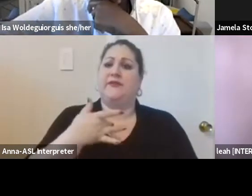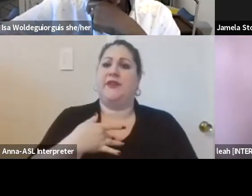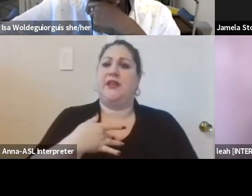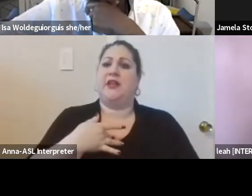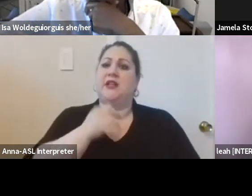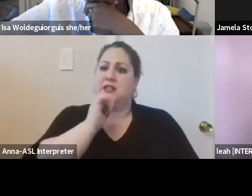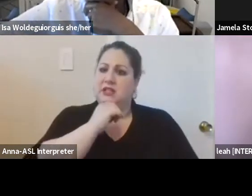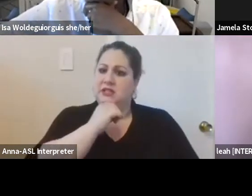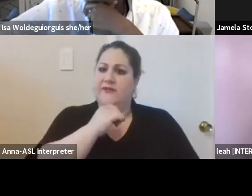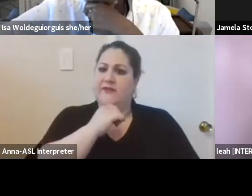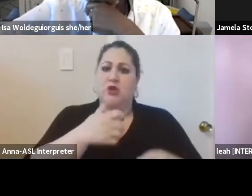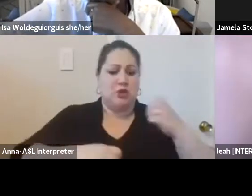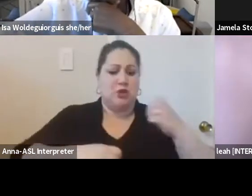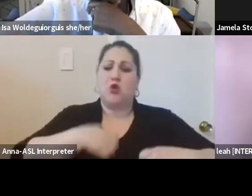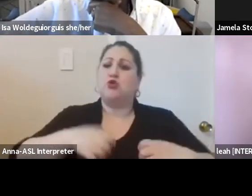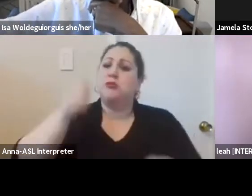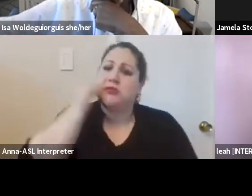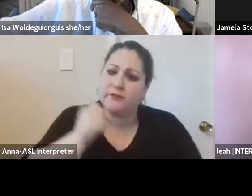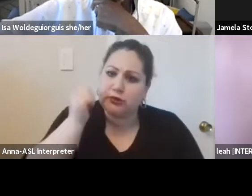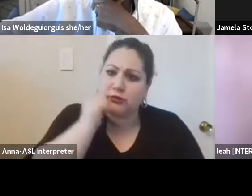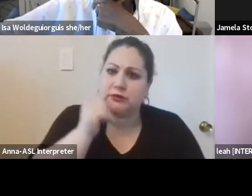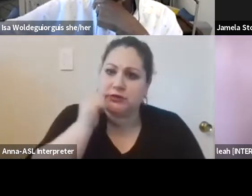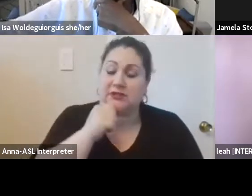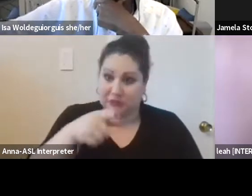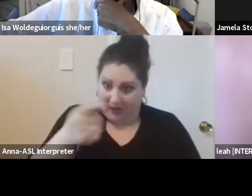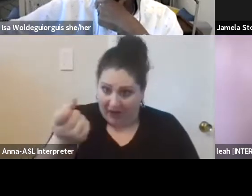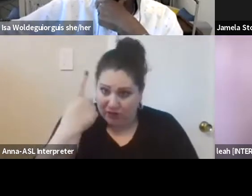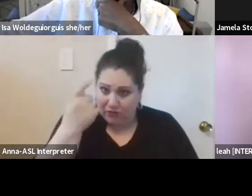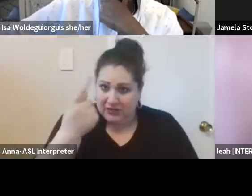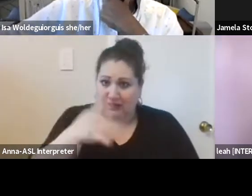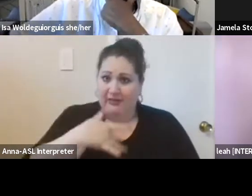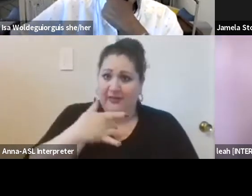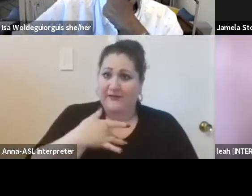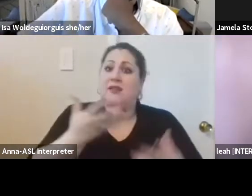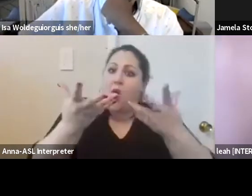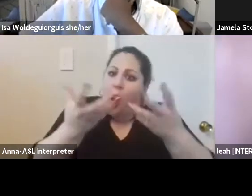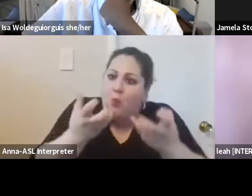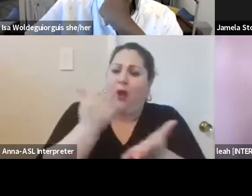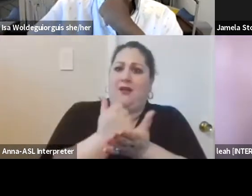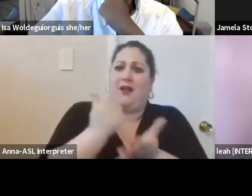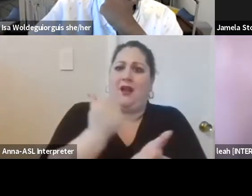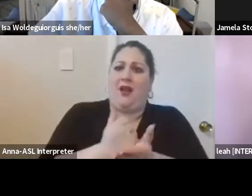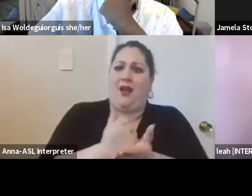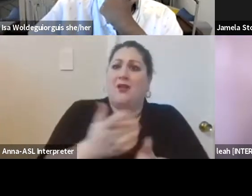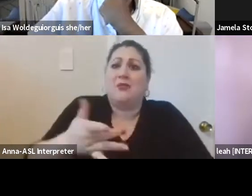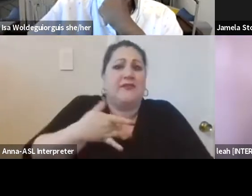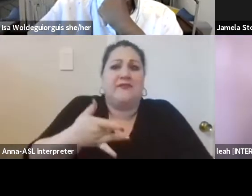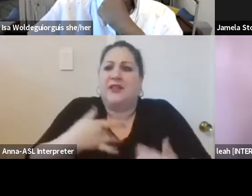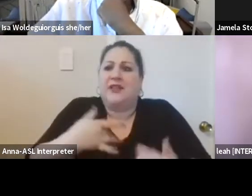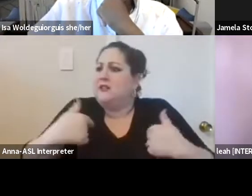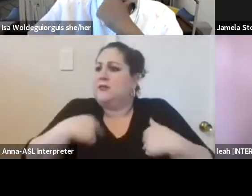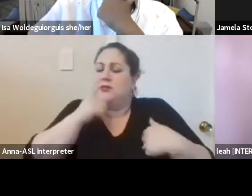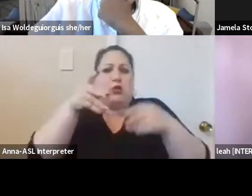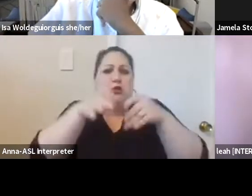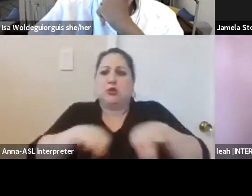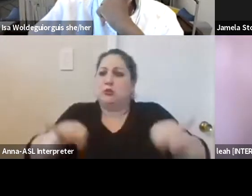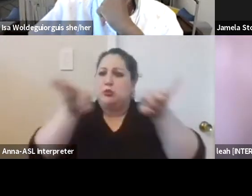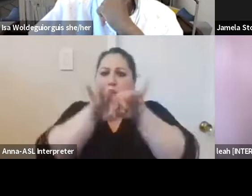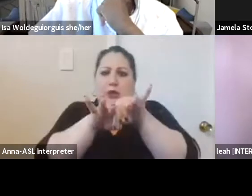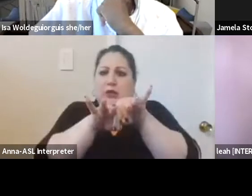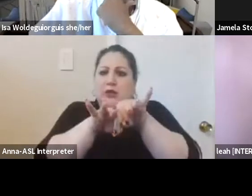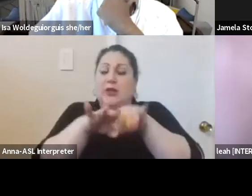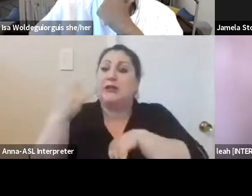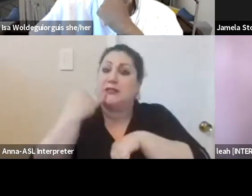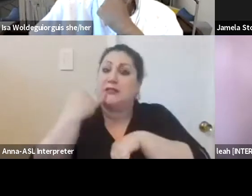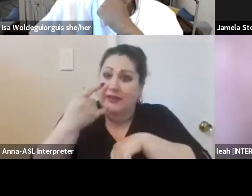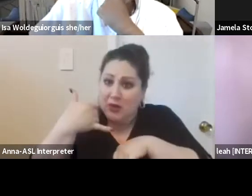every day. Do you understand the feeling of wanting help, to be saved, feel like you don't even matter? Or how about when you call for the